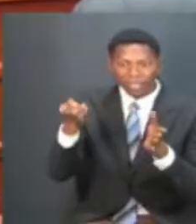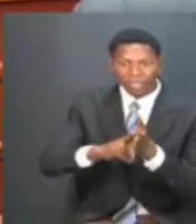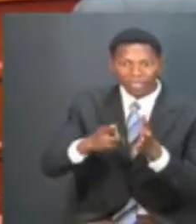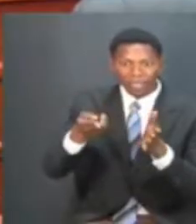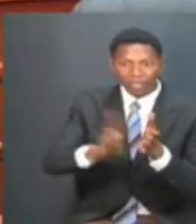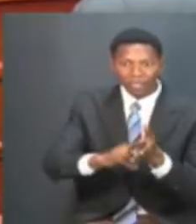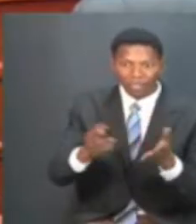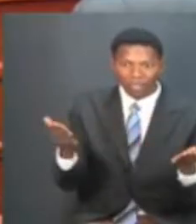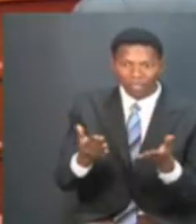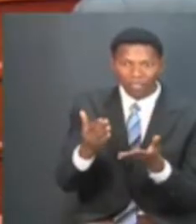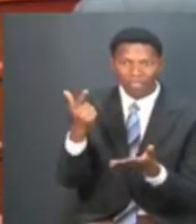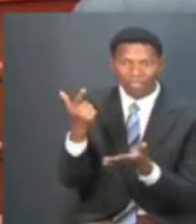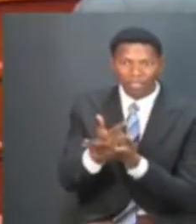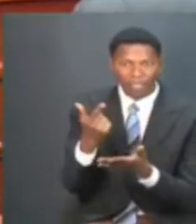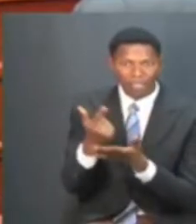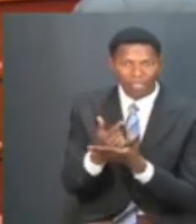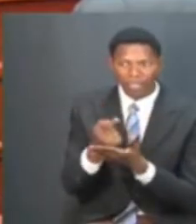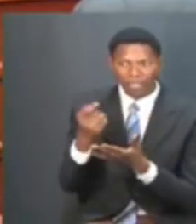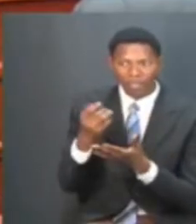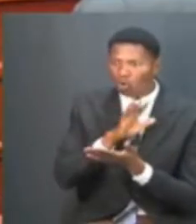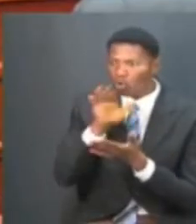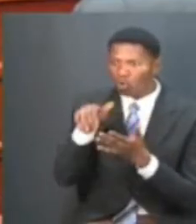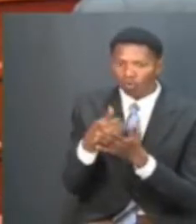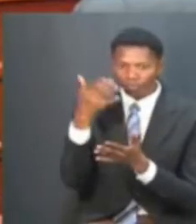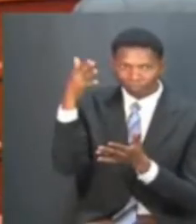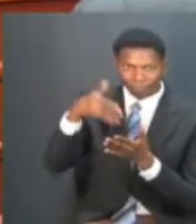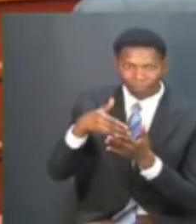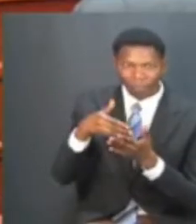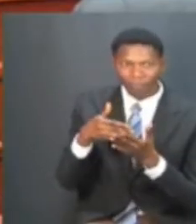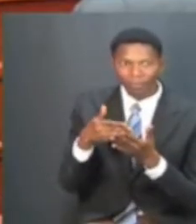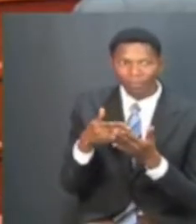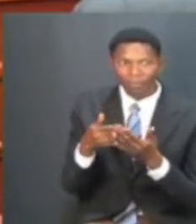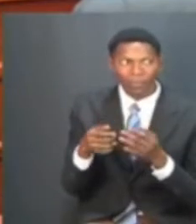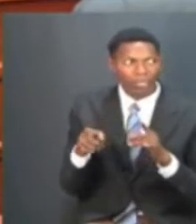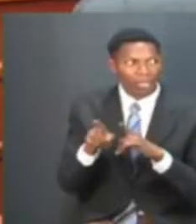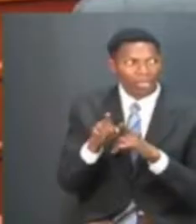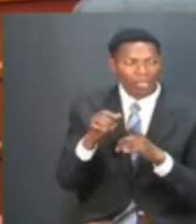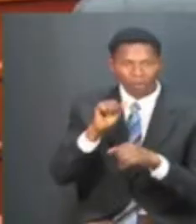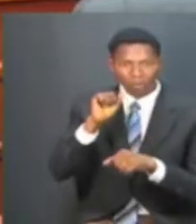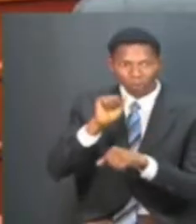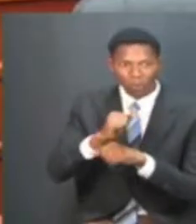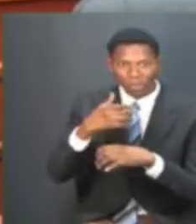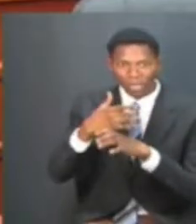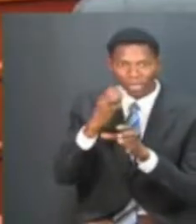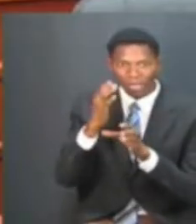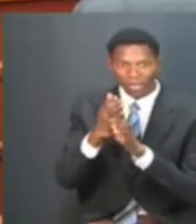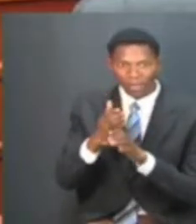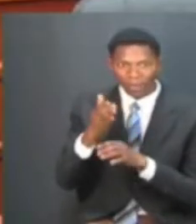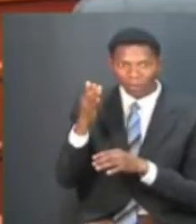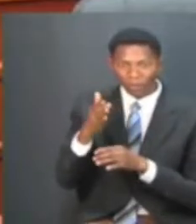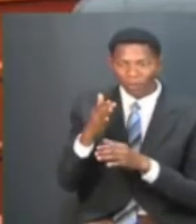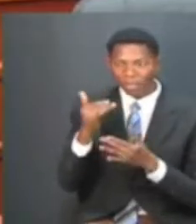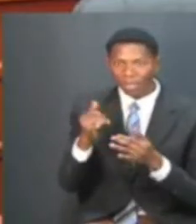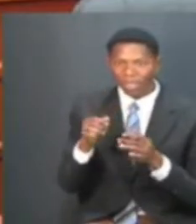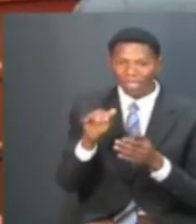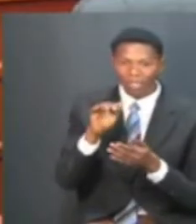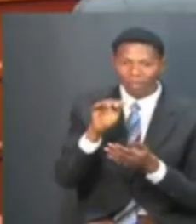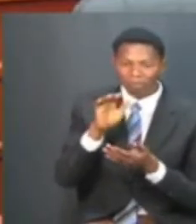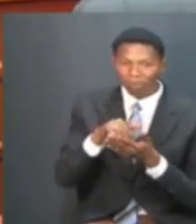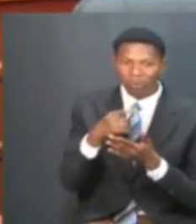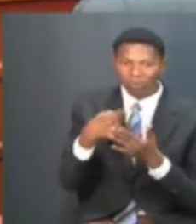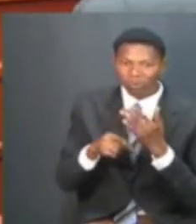are SMEs. As far as job creation is concerned, they also contribute